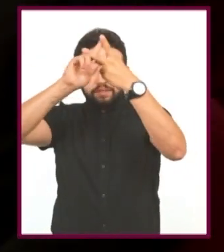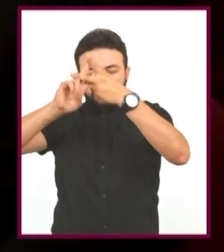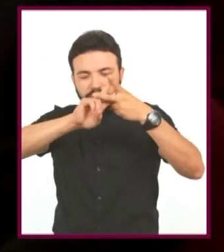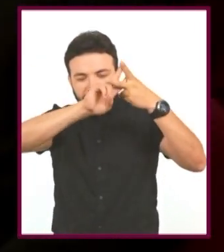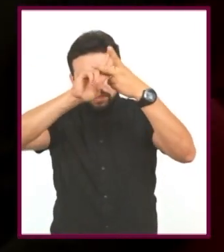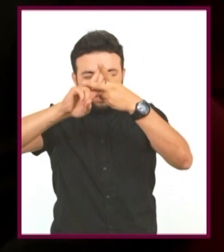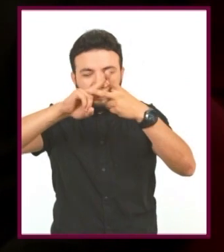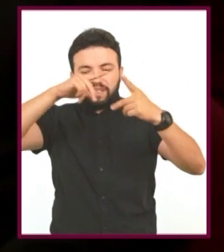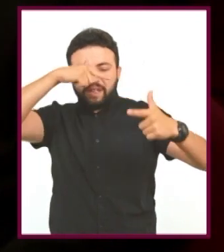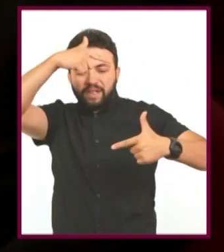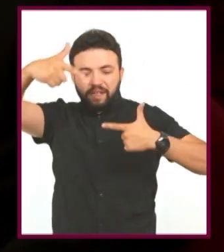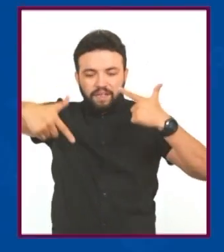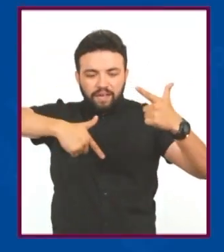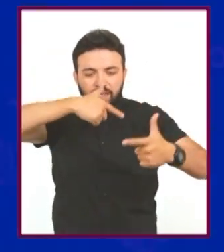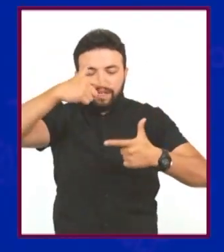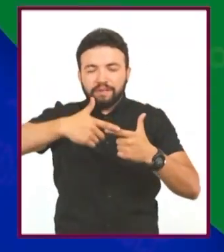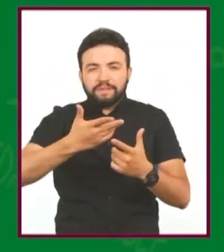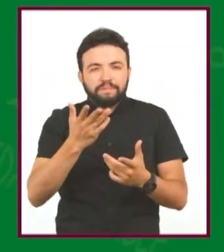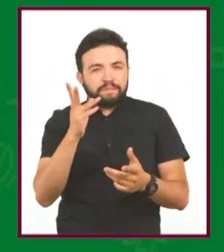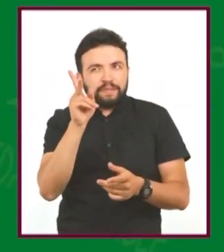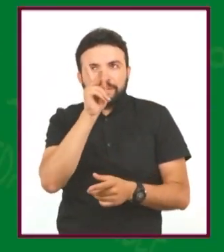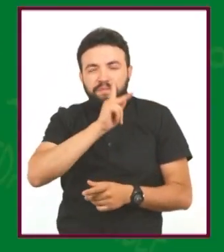That's the majesty of our brain.